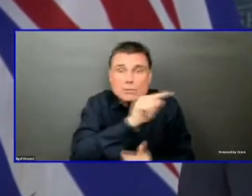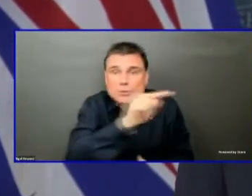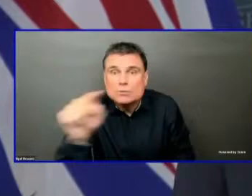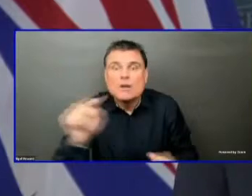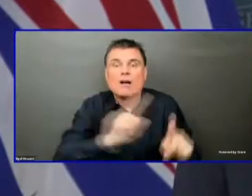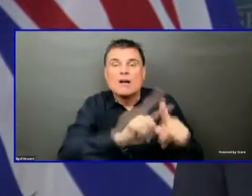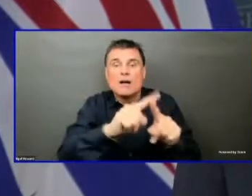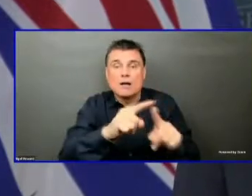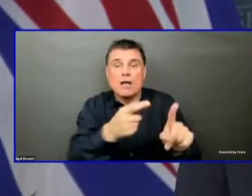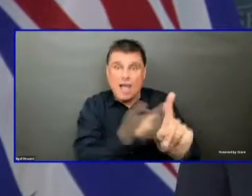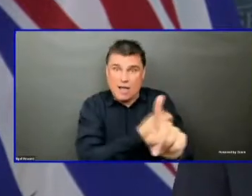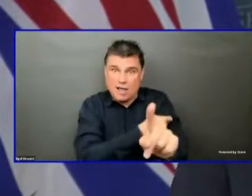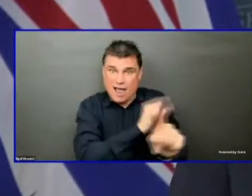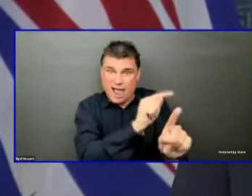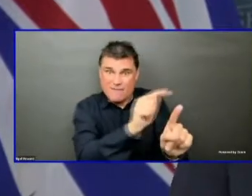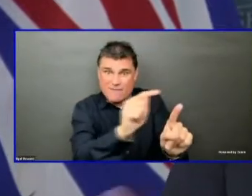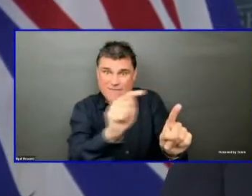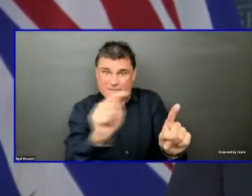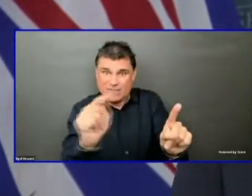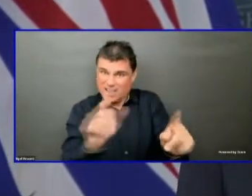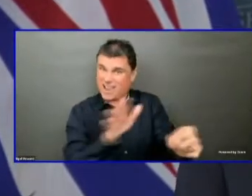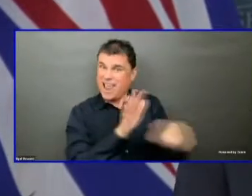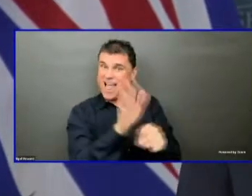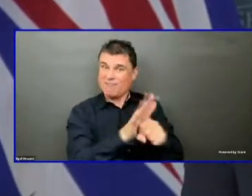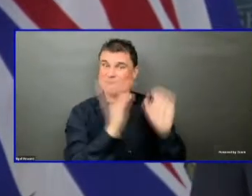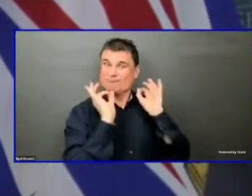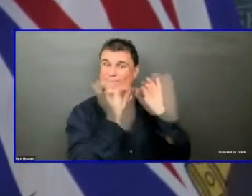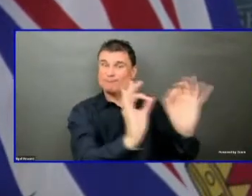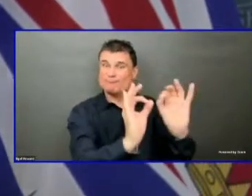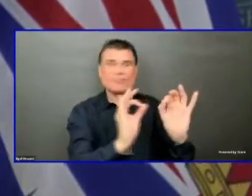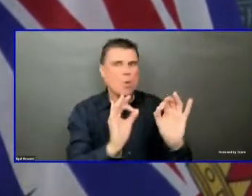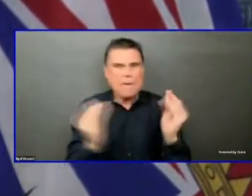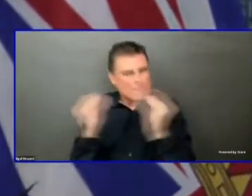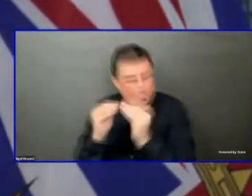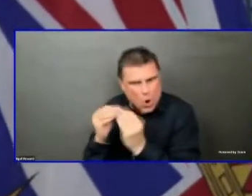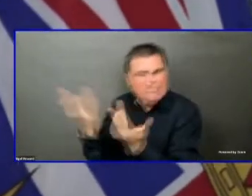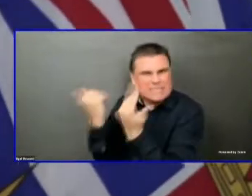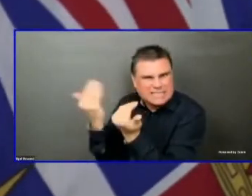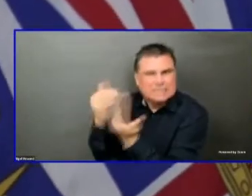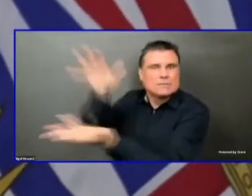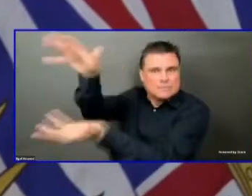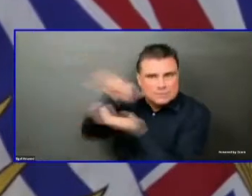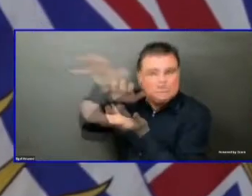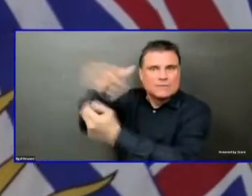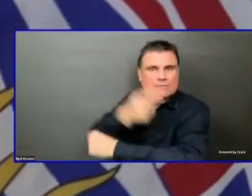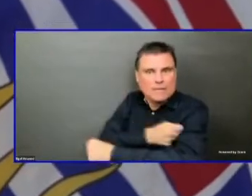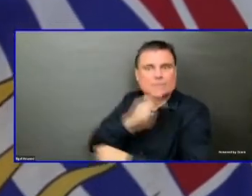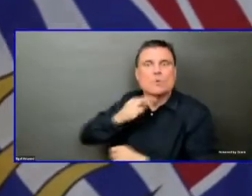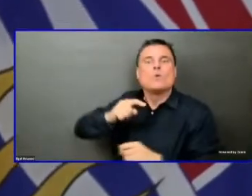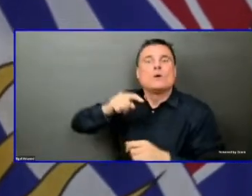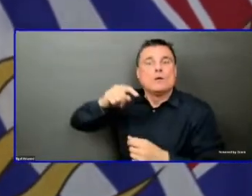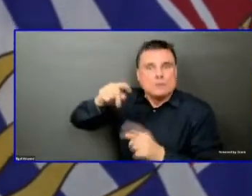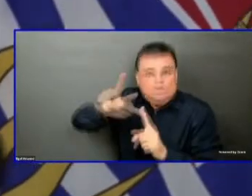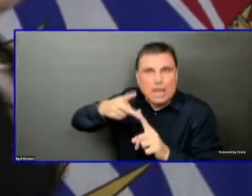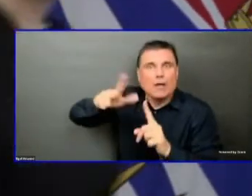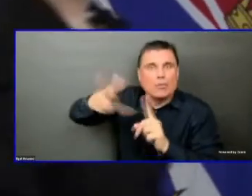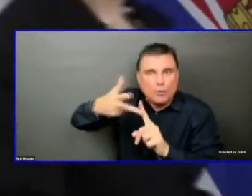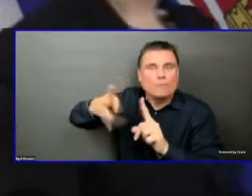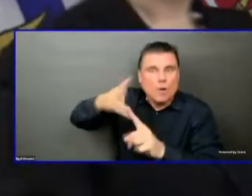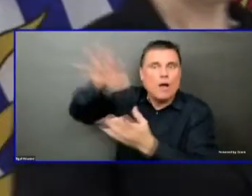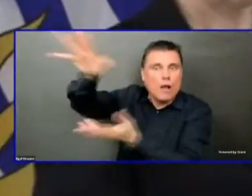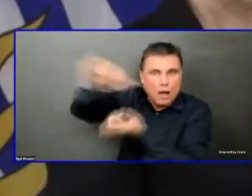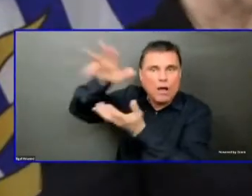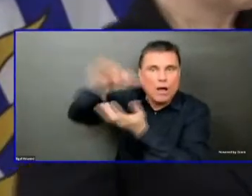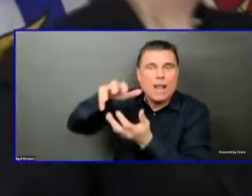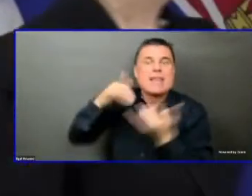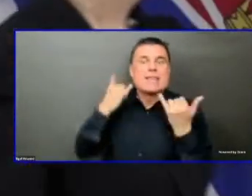more vaccine later on in phase 2 and then phase 3 of the plan. Do you have a follow-up, Binder? I do. Minister